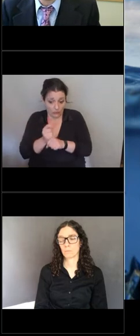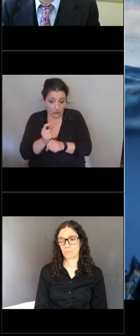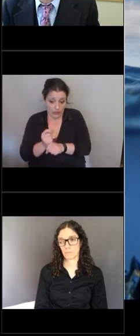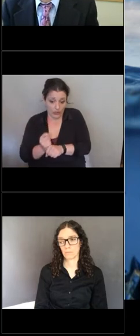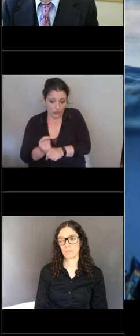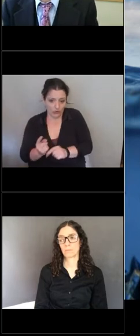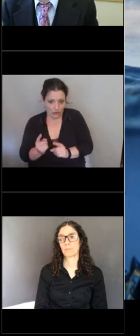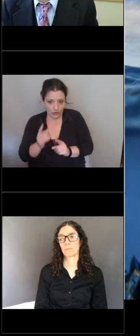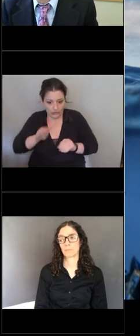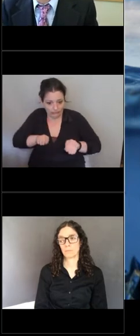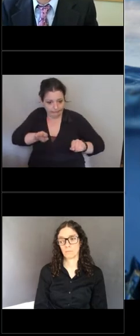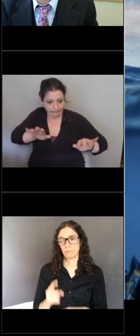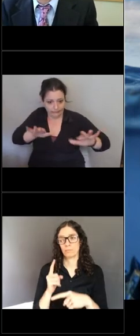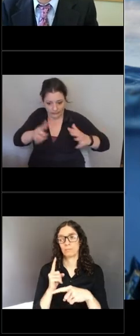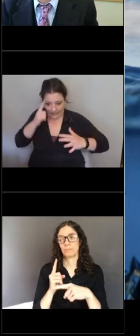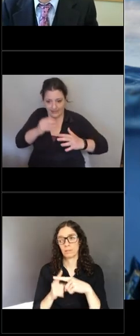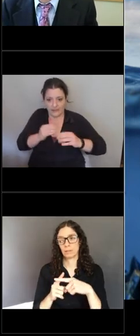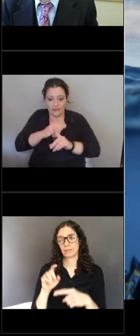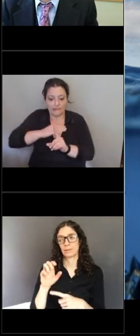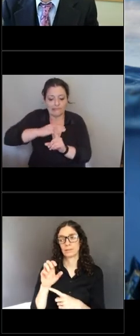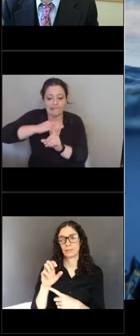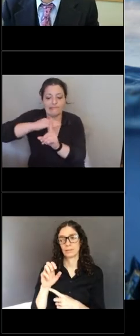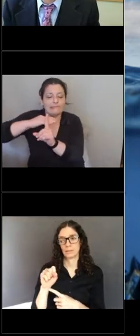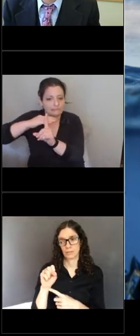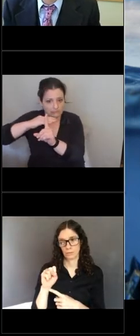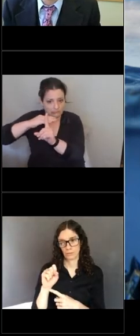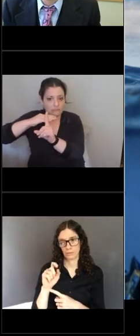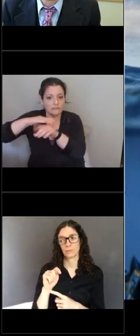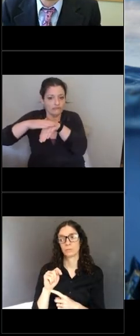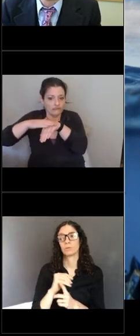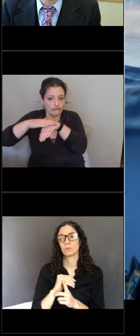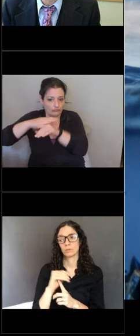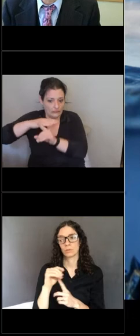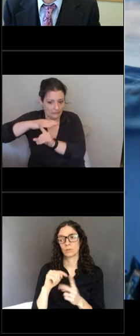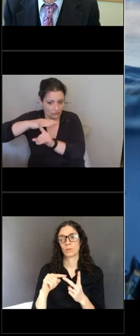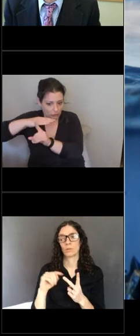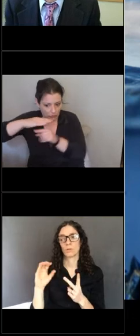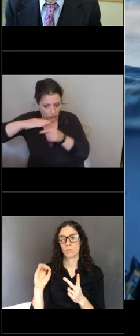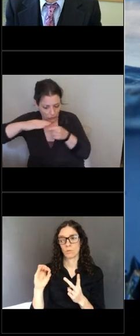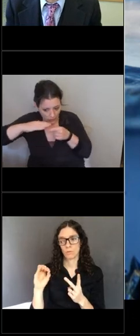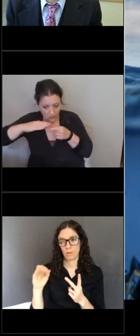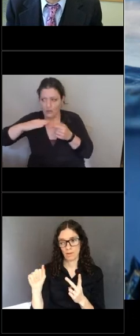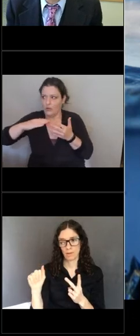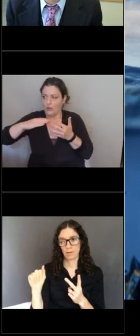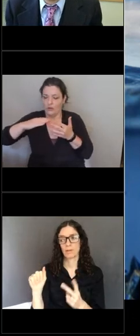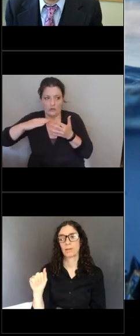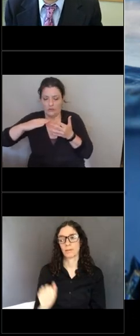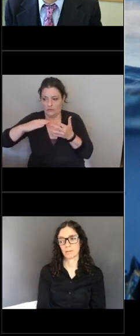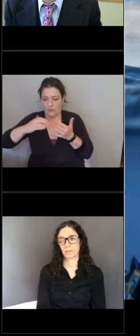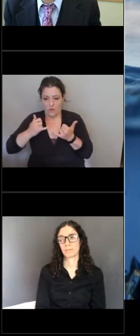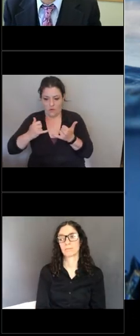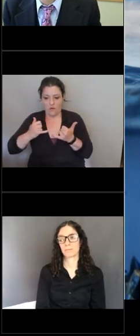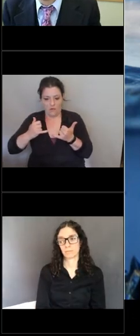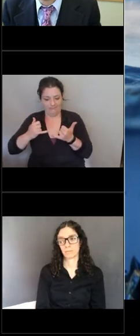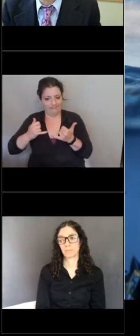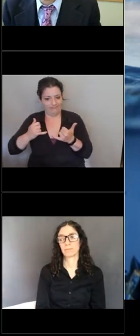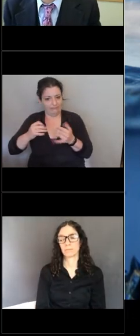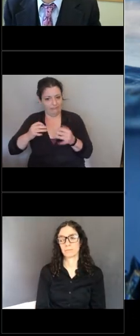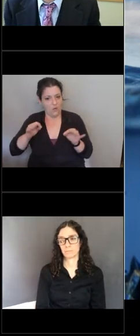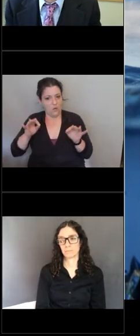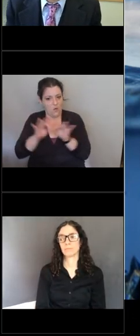that, there is a big push to be able to see how can these marine protected areas be able to incorporate climate change within their